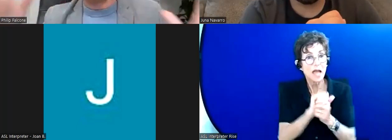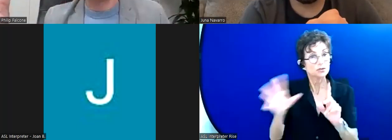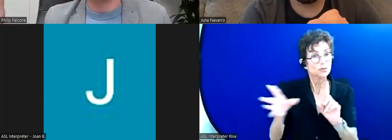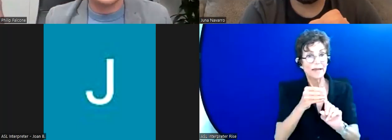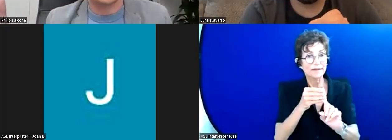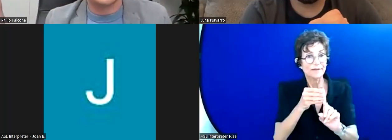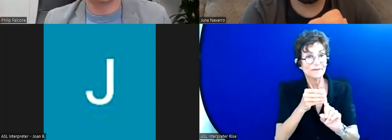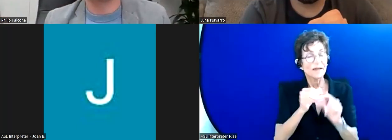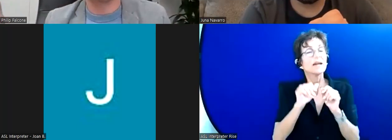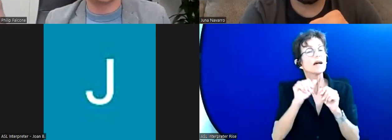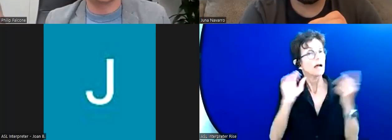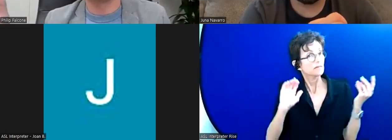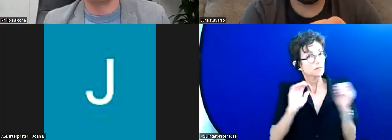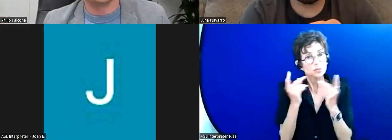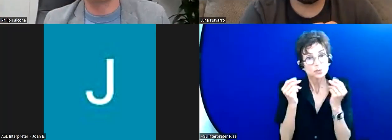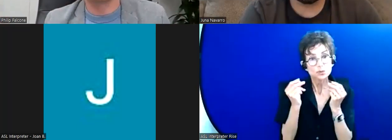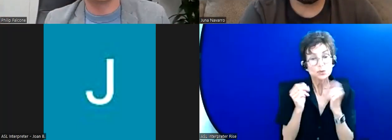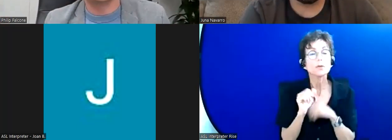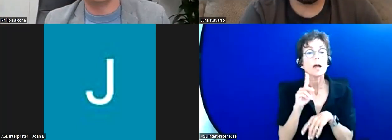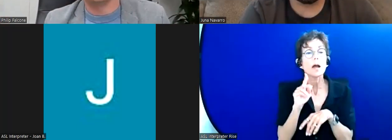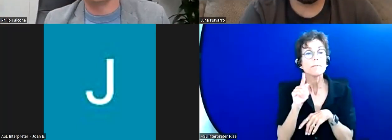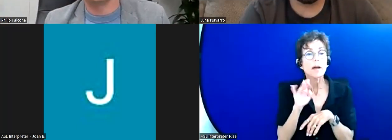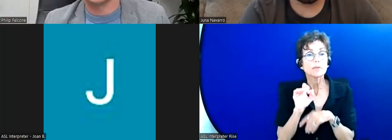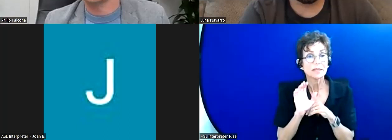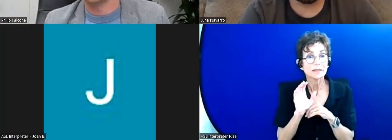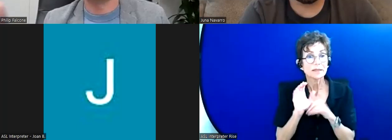at where do we have across the city that has the most